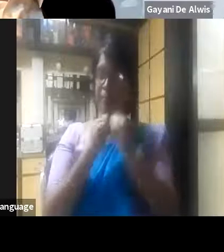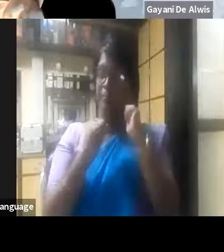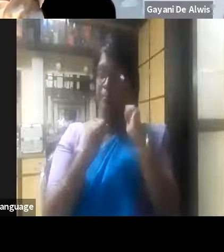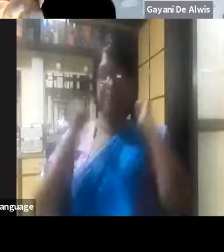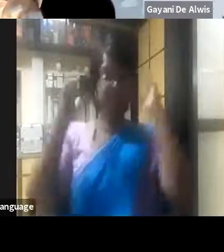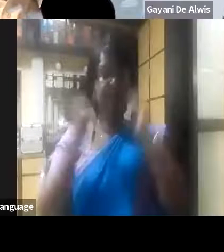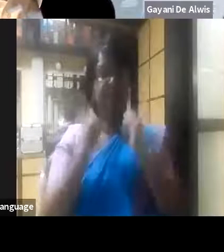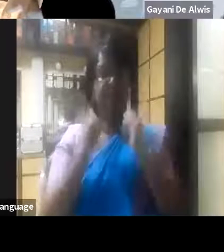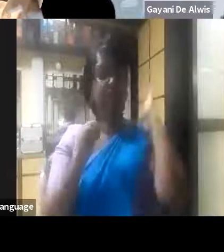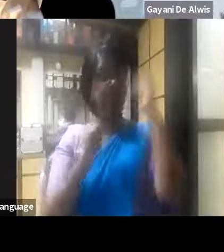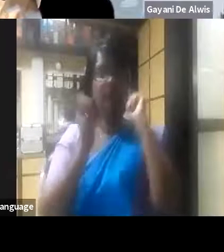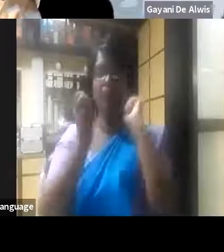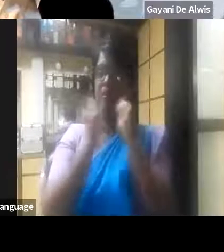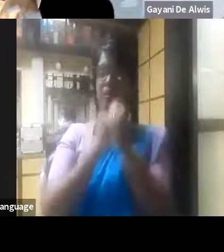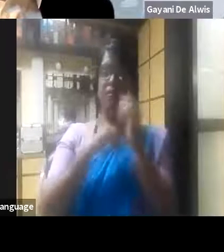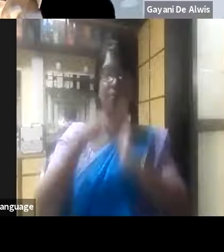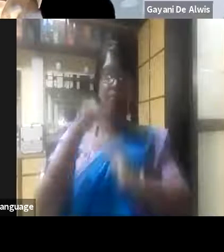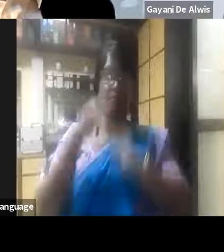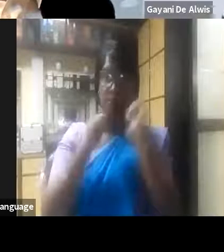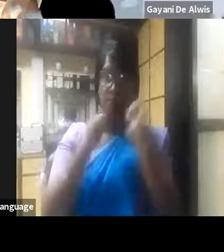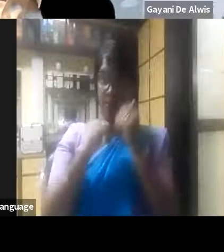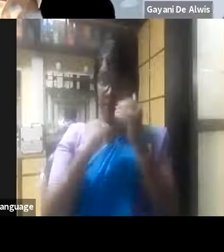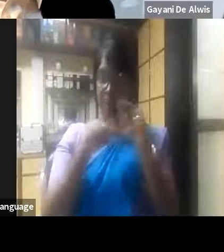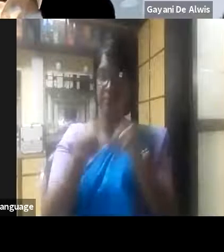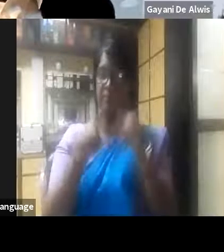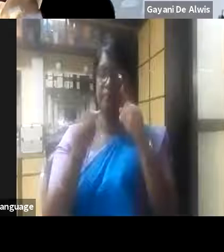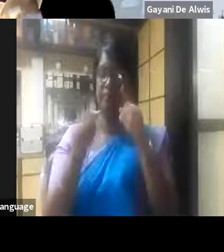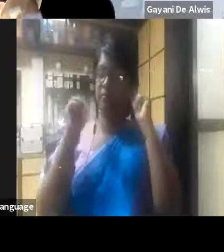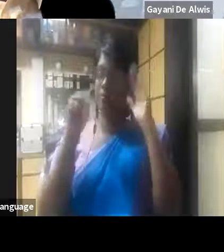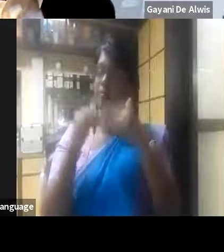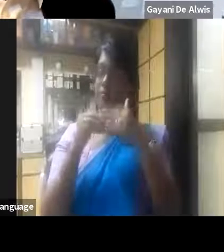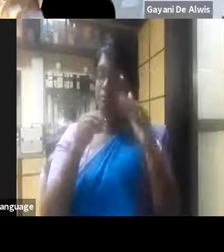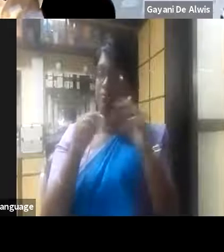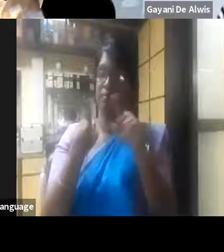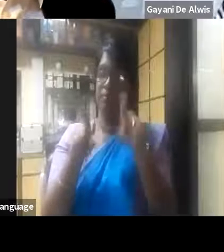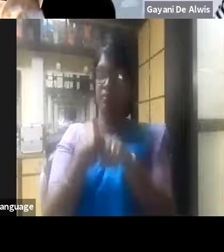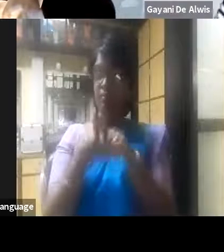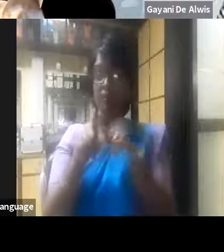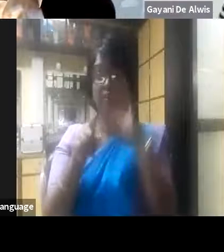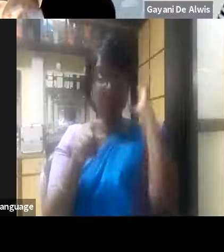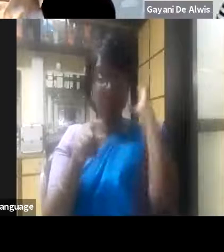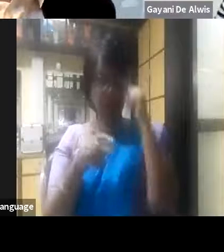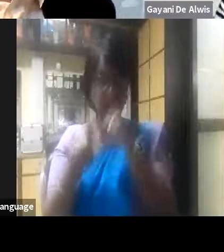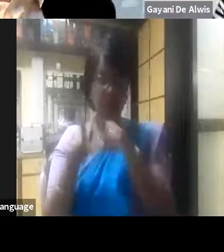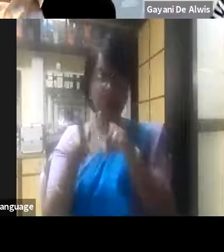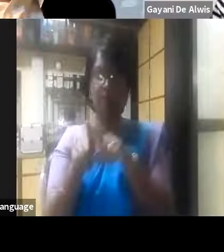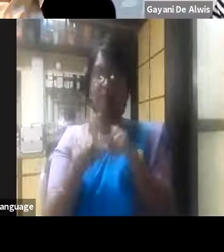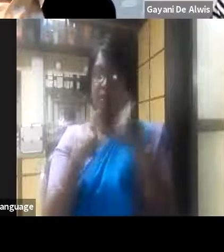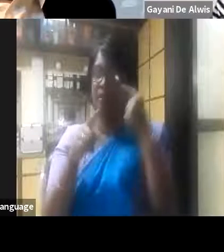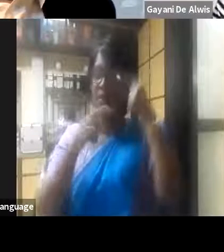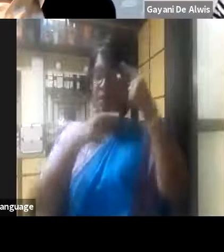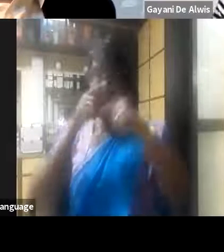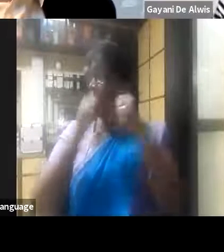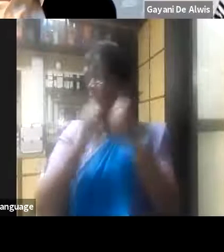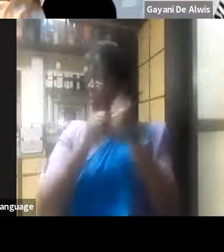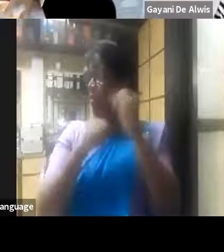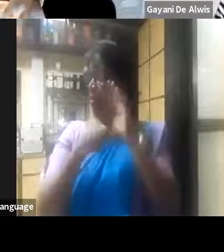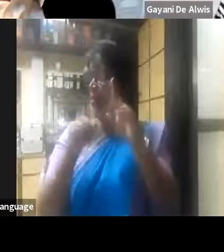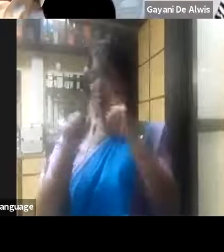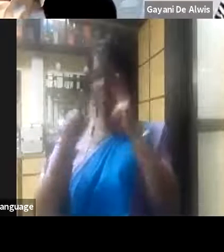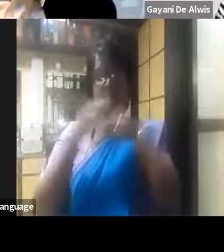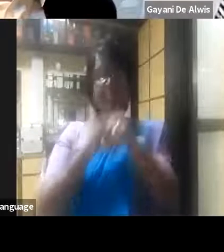chain practices can contribute to the sustainable, development goals, through initiatives like improving on